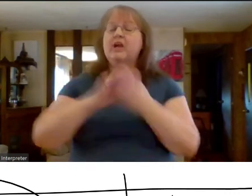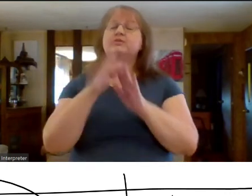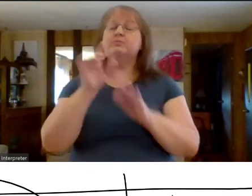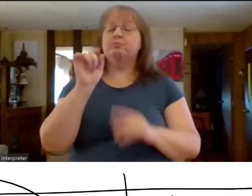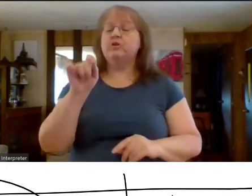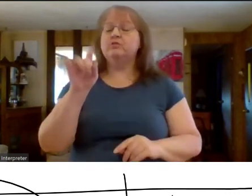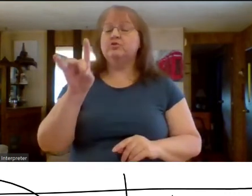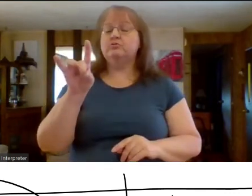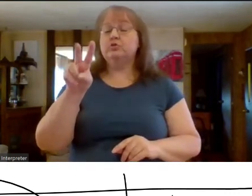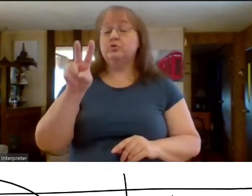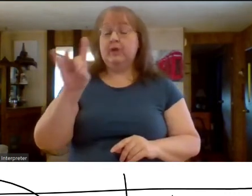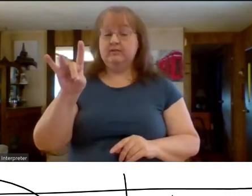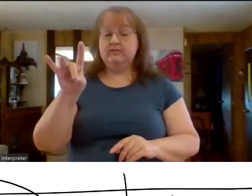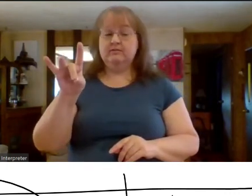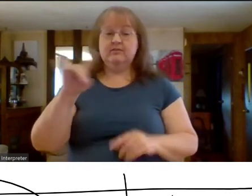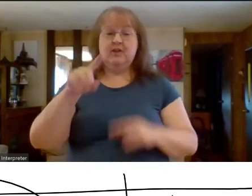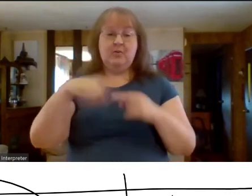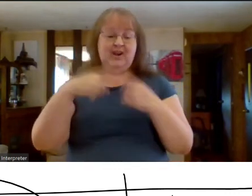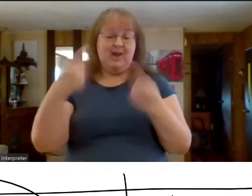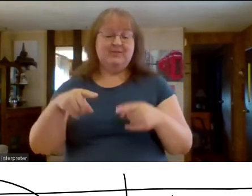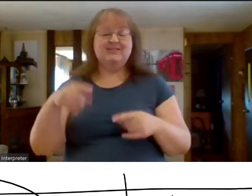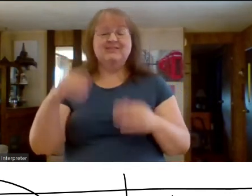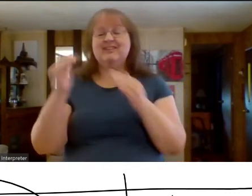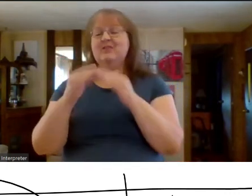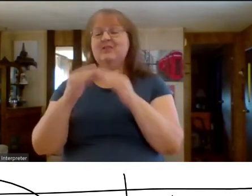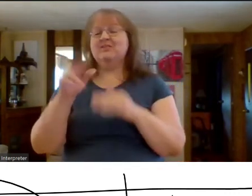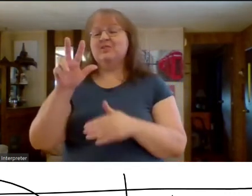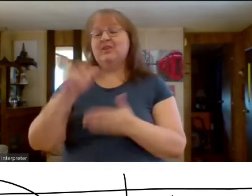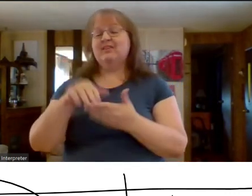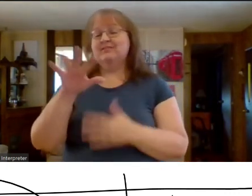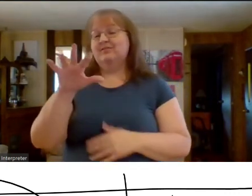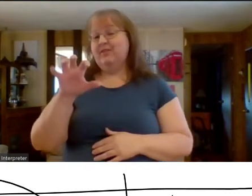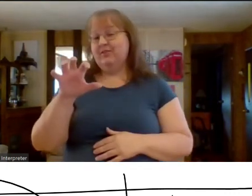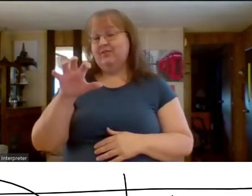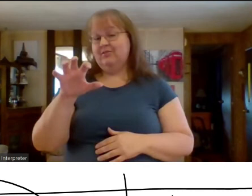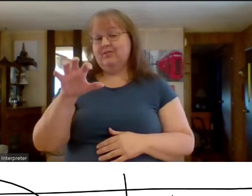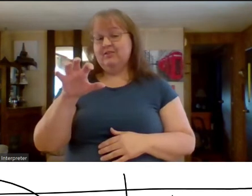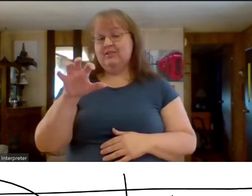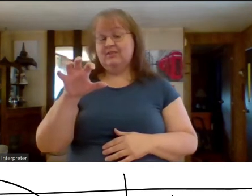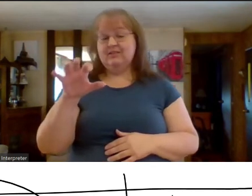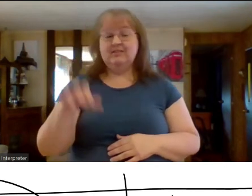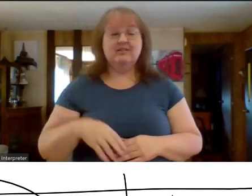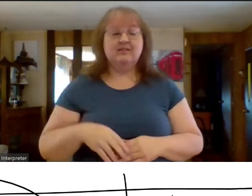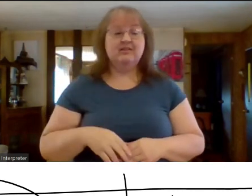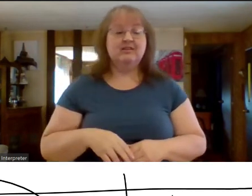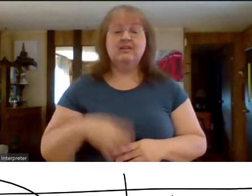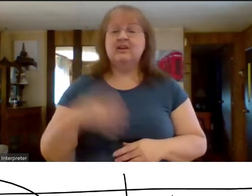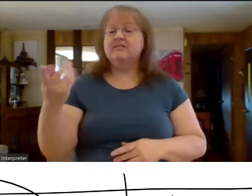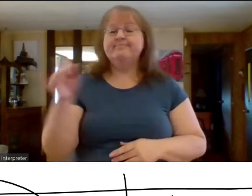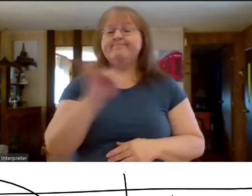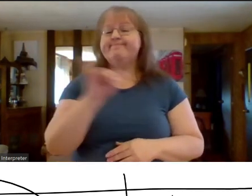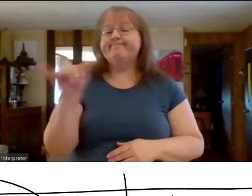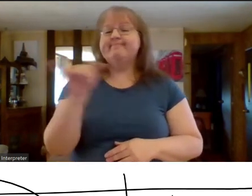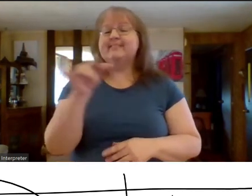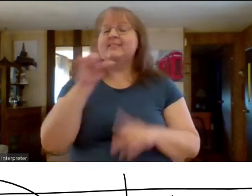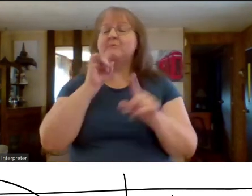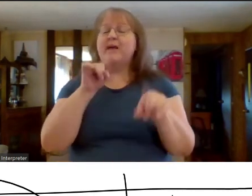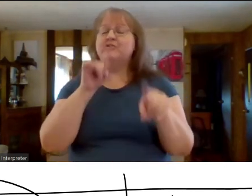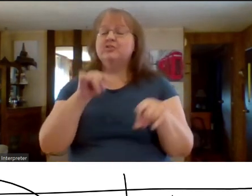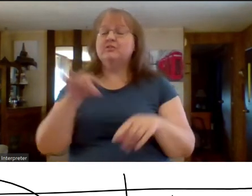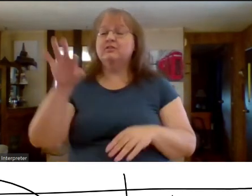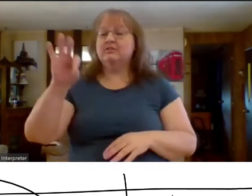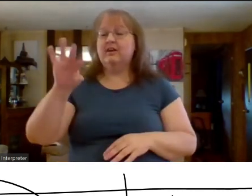3,500 times 0.28. When you do that, you get 3,500 times